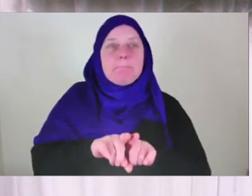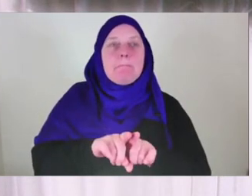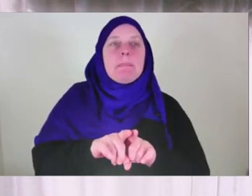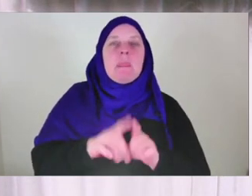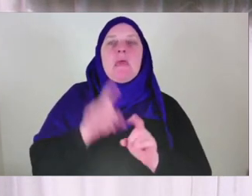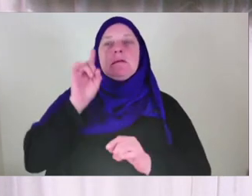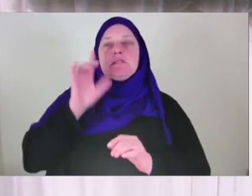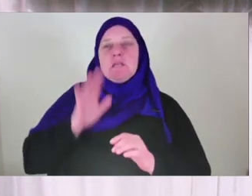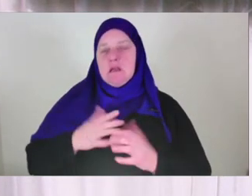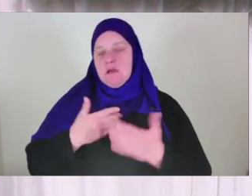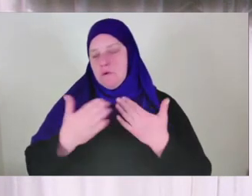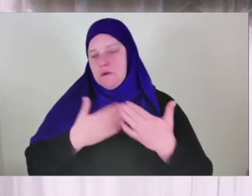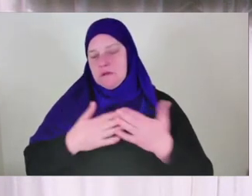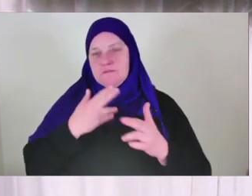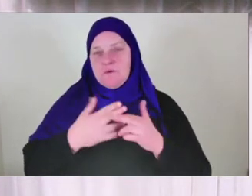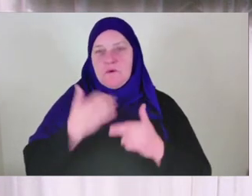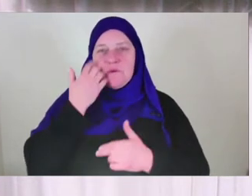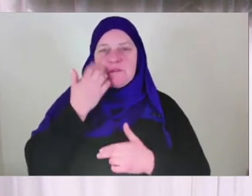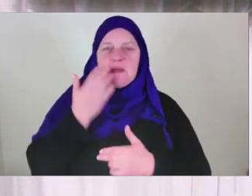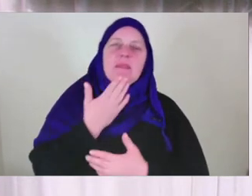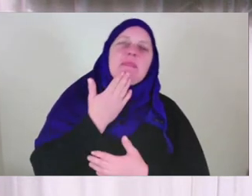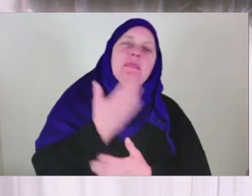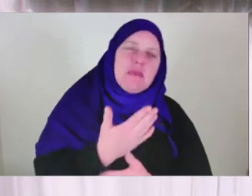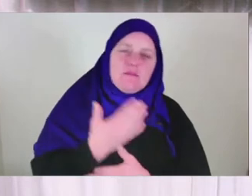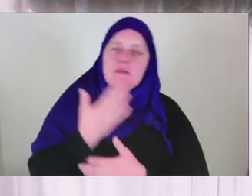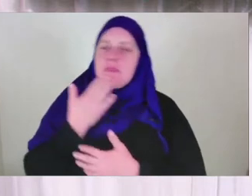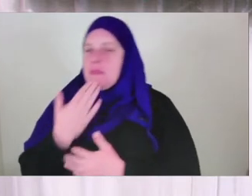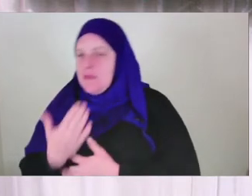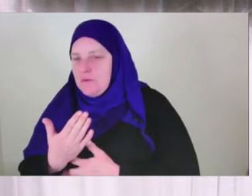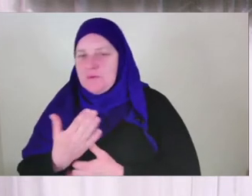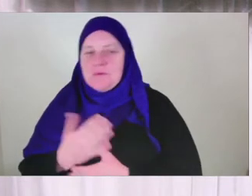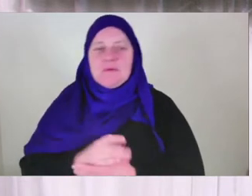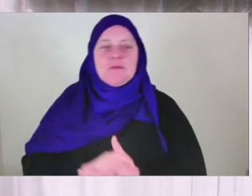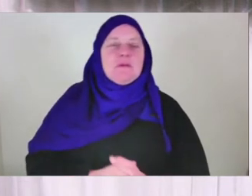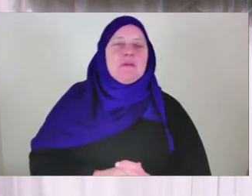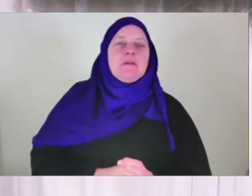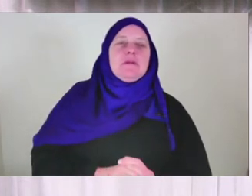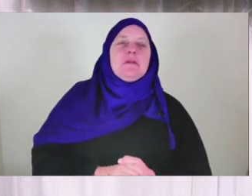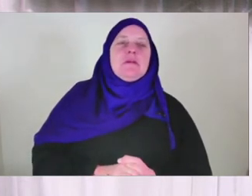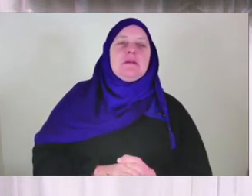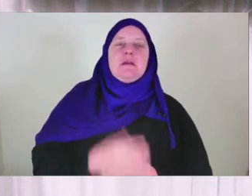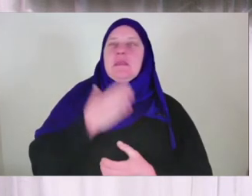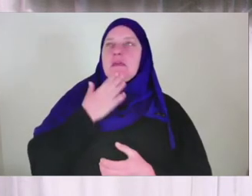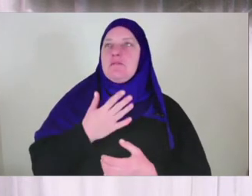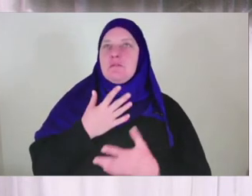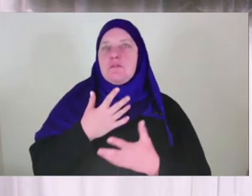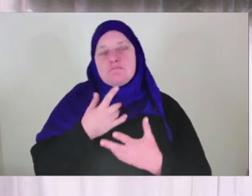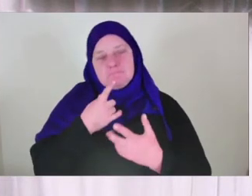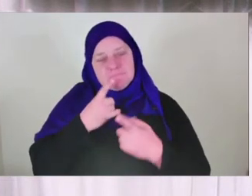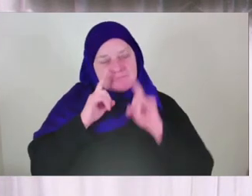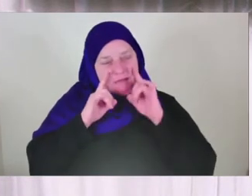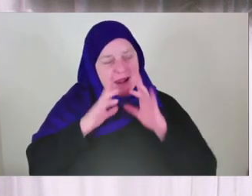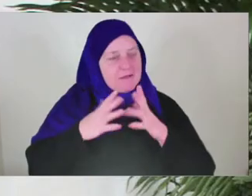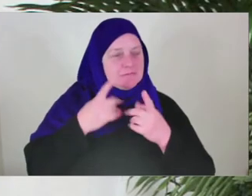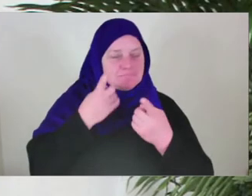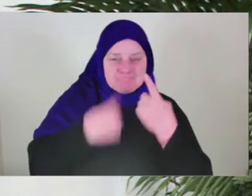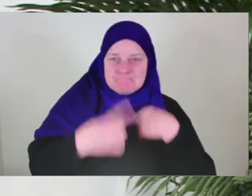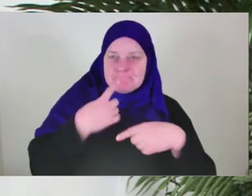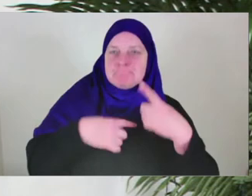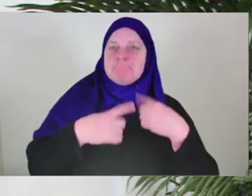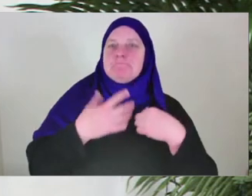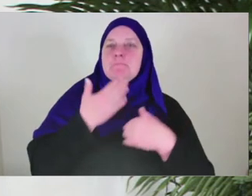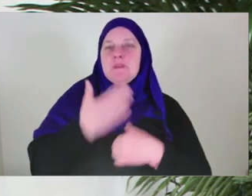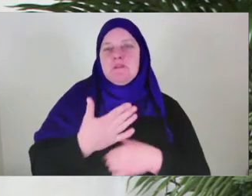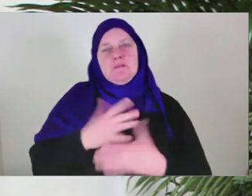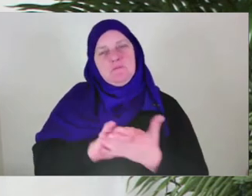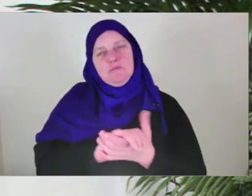Thank you so much for joining us, Sheikh Mohammed and Sheikh Mansour, and thank you for your valuable insights. Really do appreciate it, and inshallah, we will see you